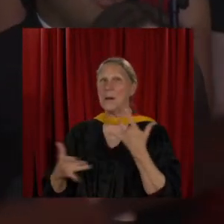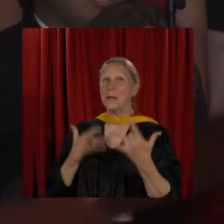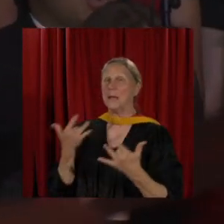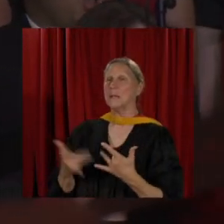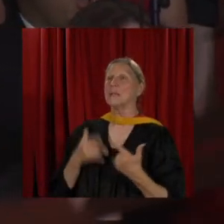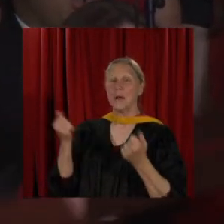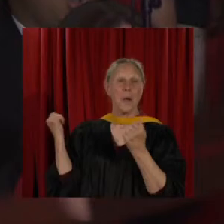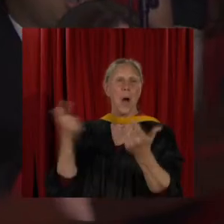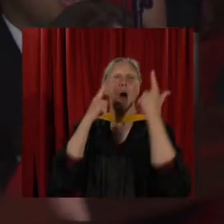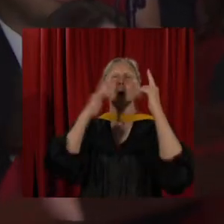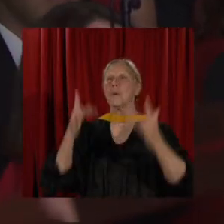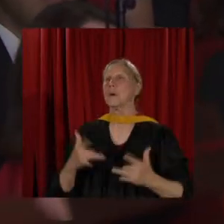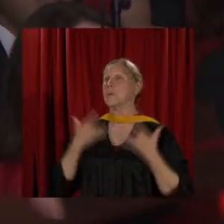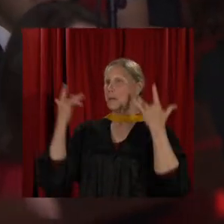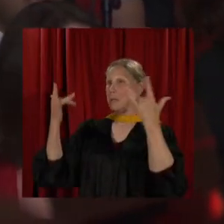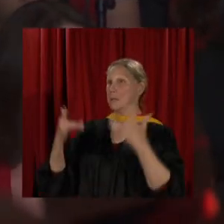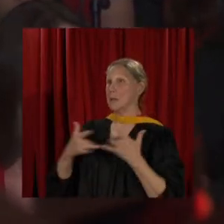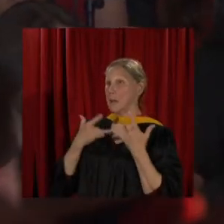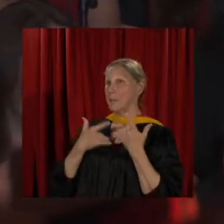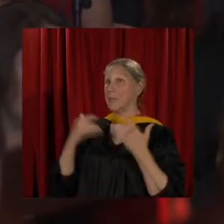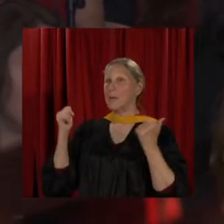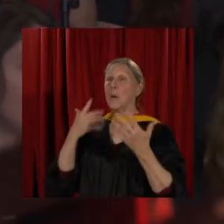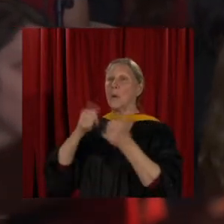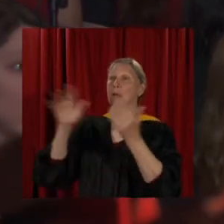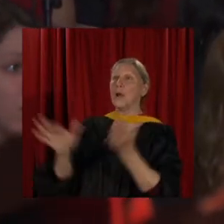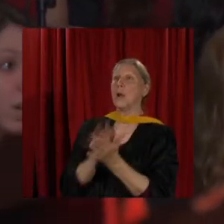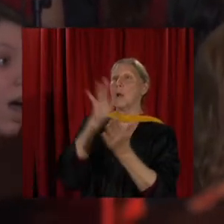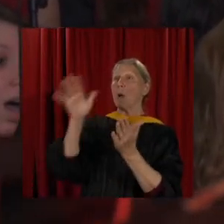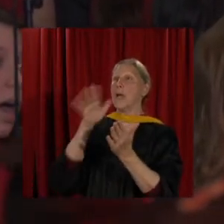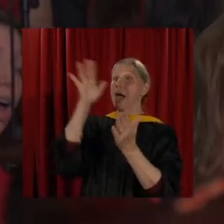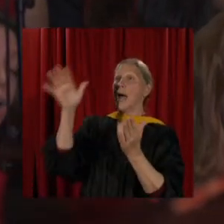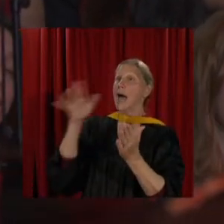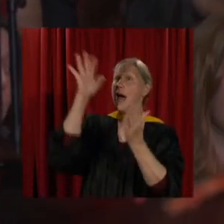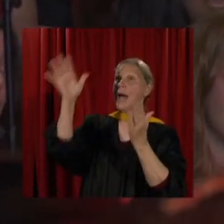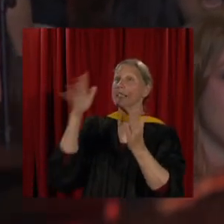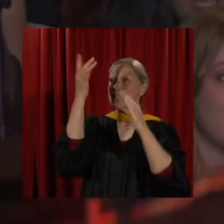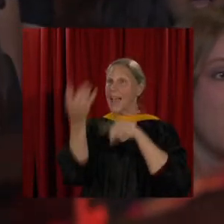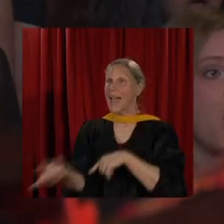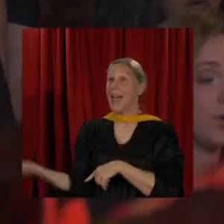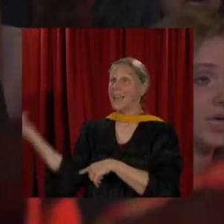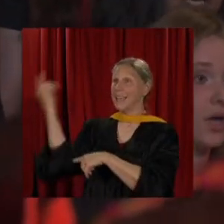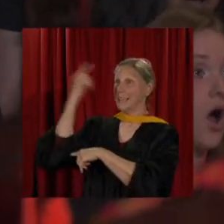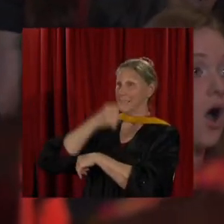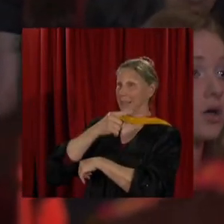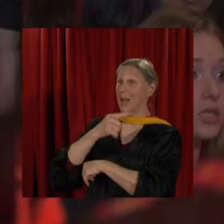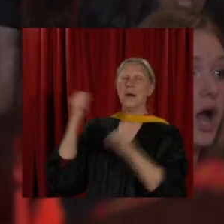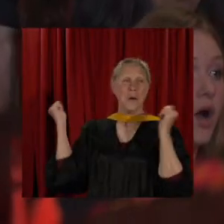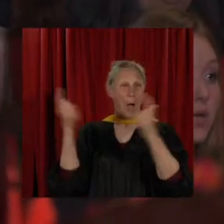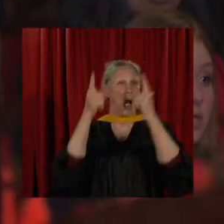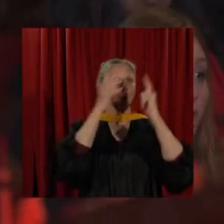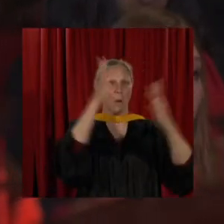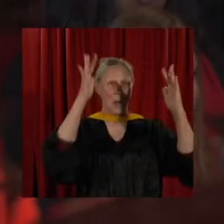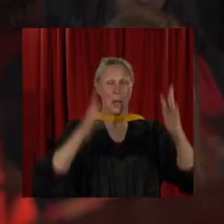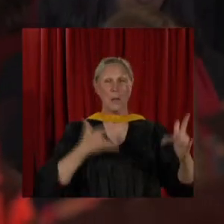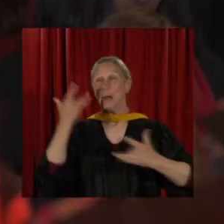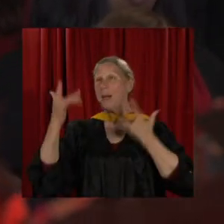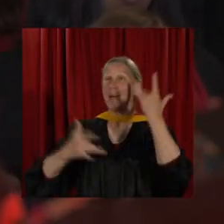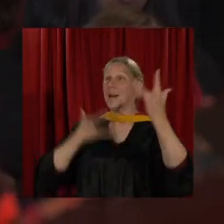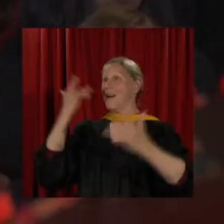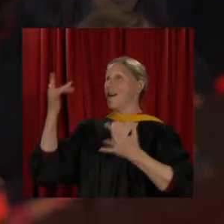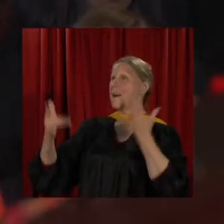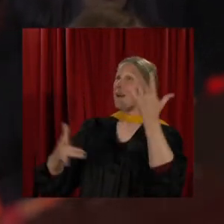rejoice, shall rejoice in this glorious day. We all shall